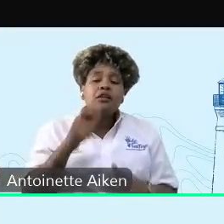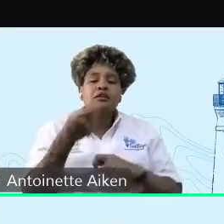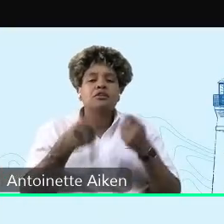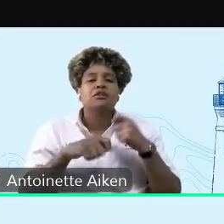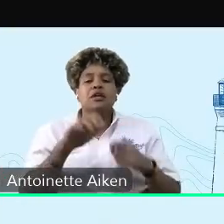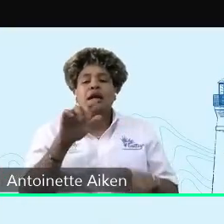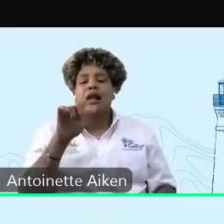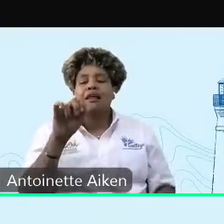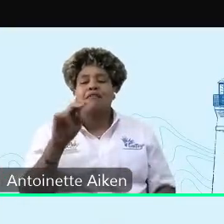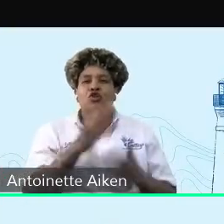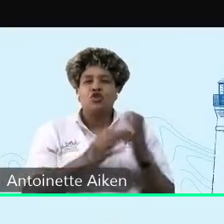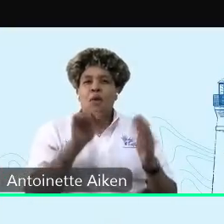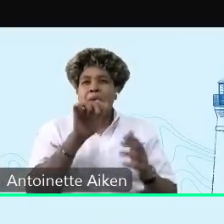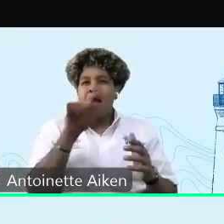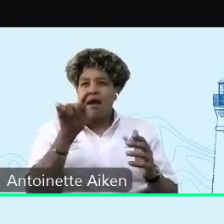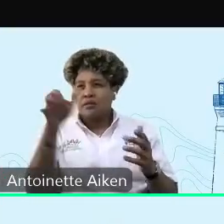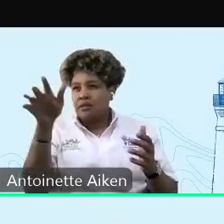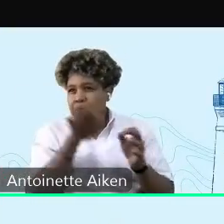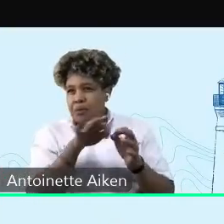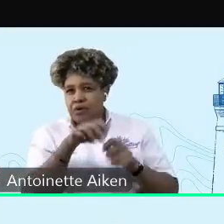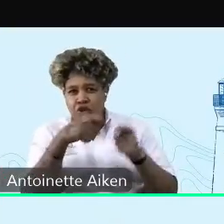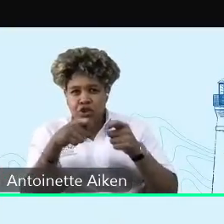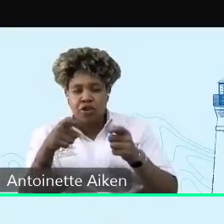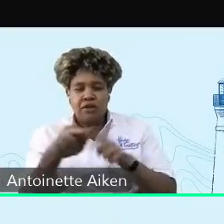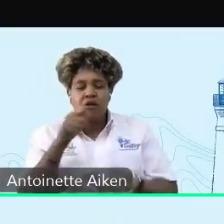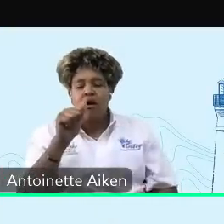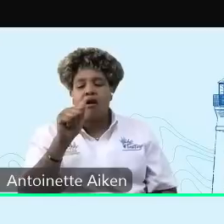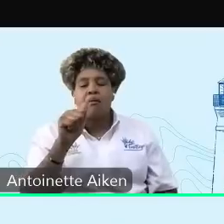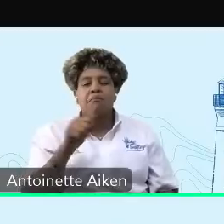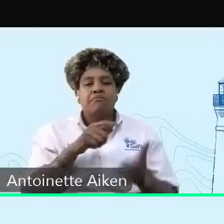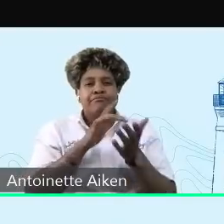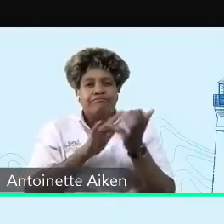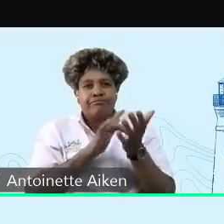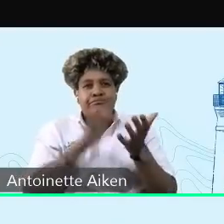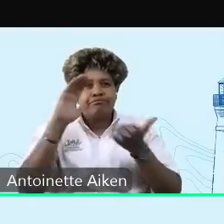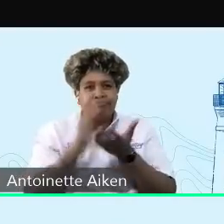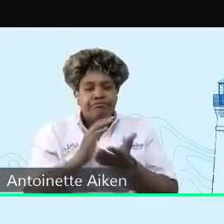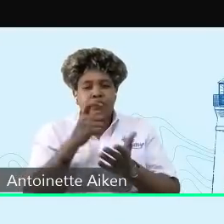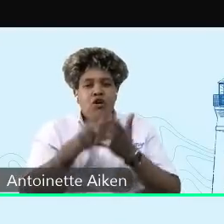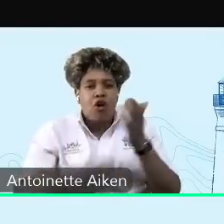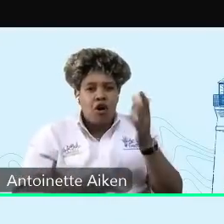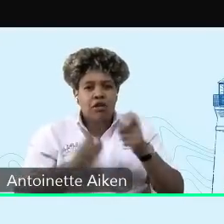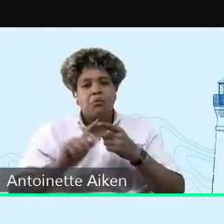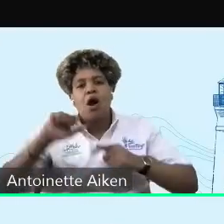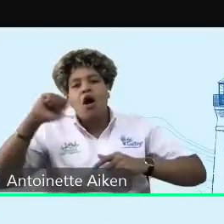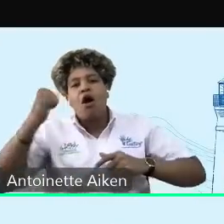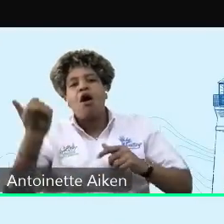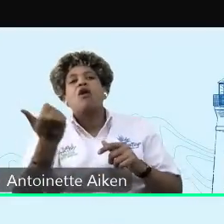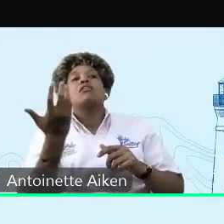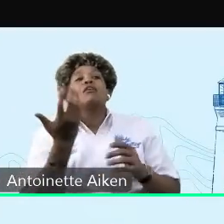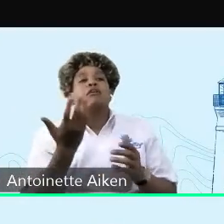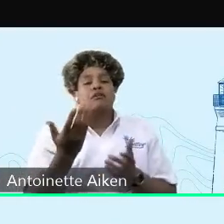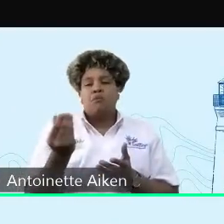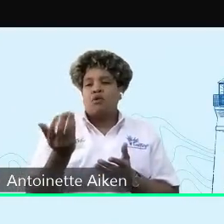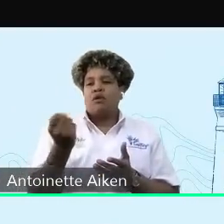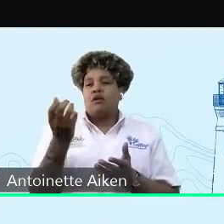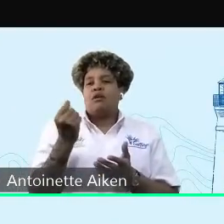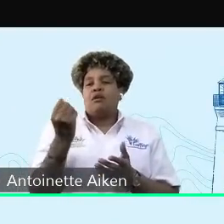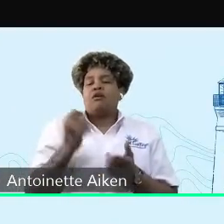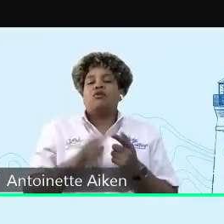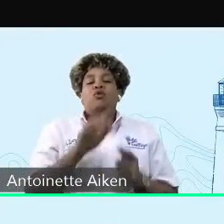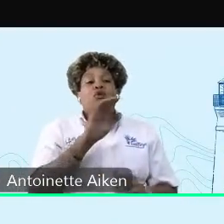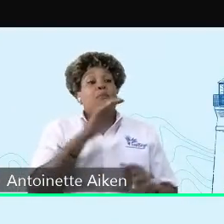certain assets by a subsidiary from amortized cost and fair value through other comprehensive income to fair value